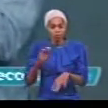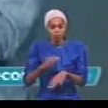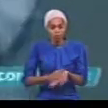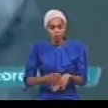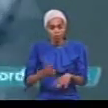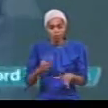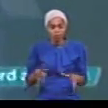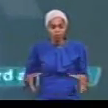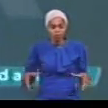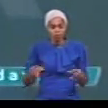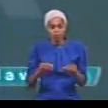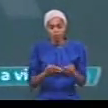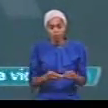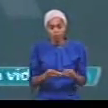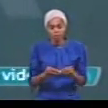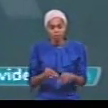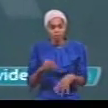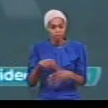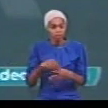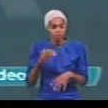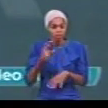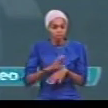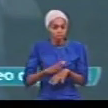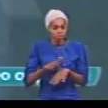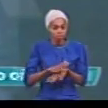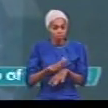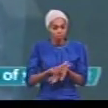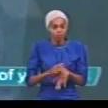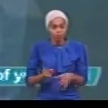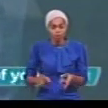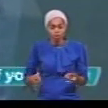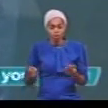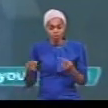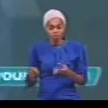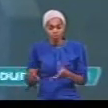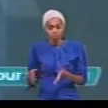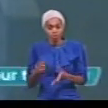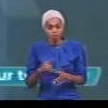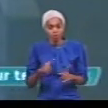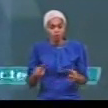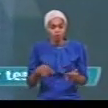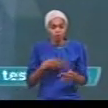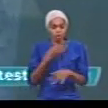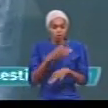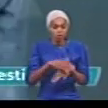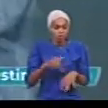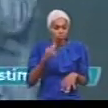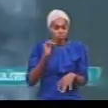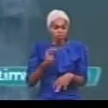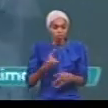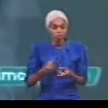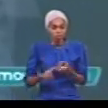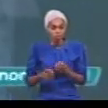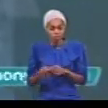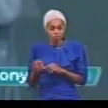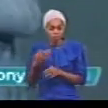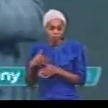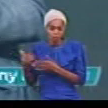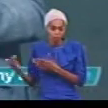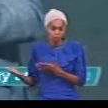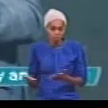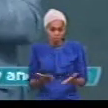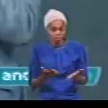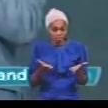we are coming back here. You go and call your friends, invite your neighbors, and bring them. Let's make arrangement for them to